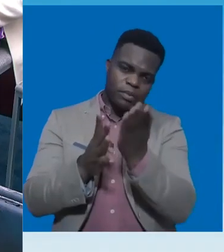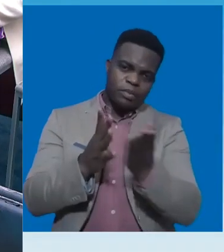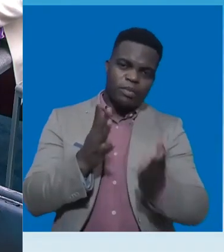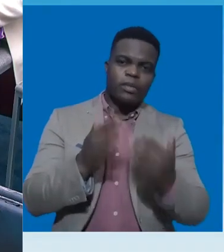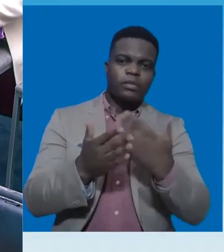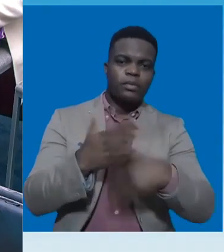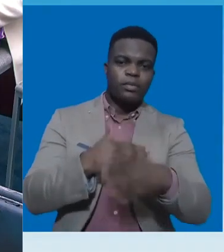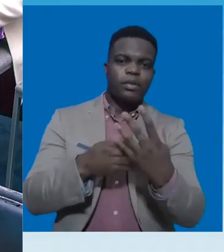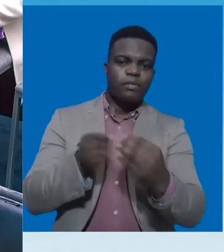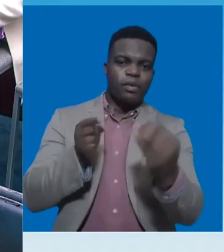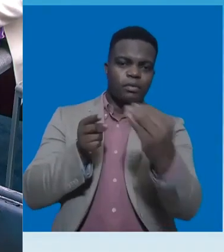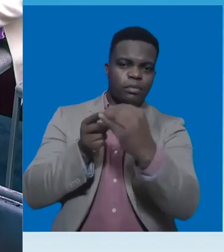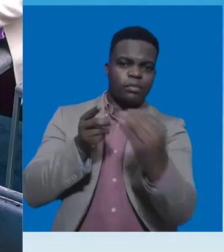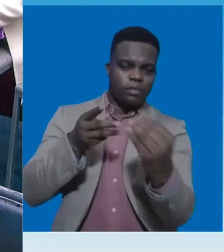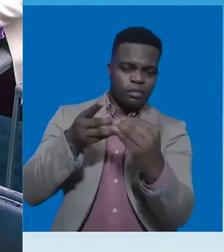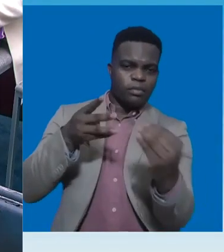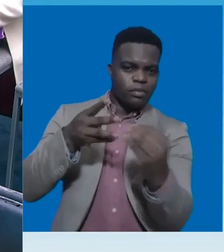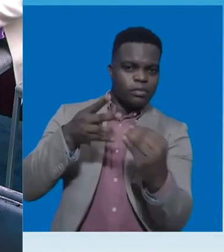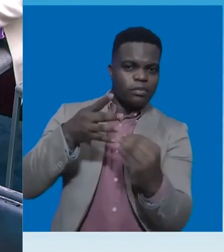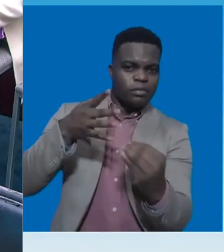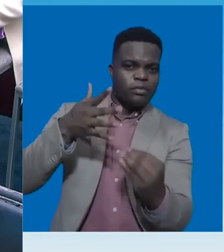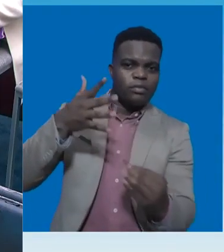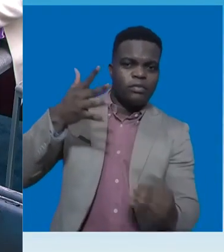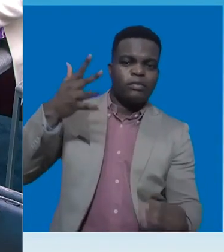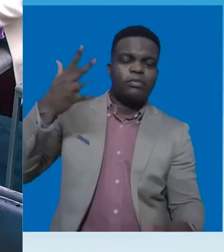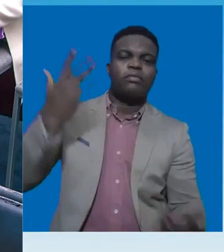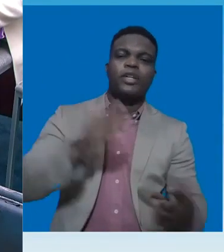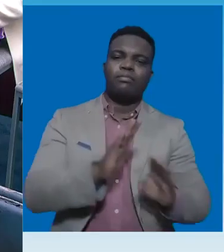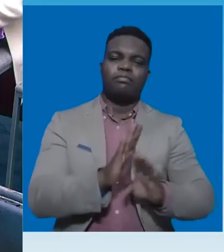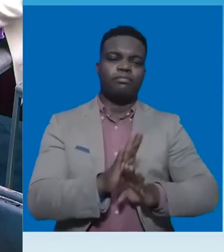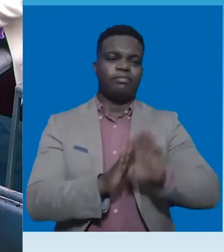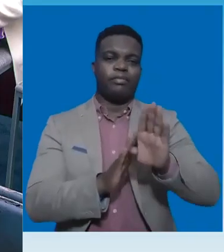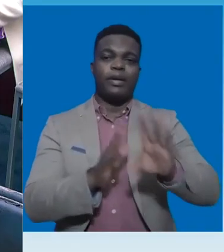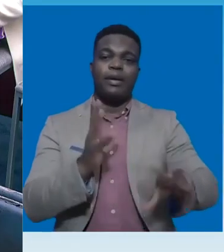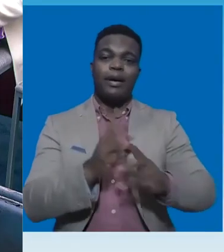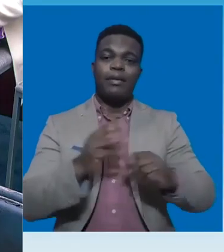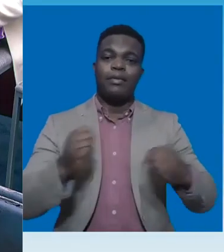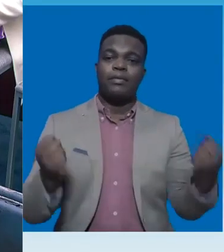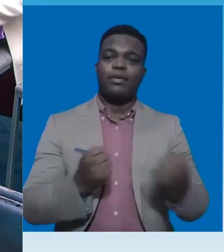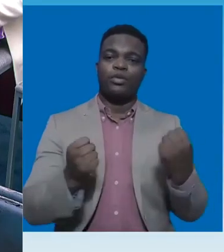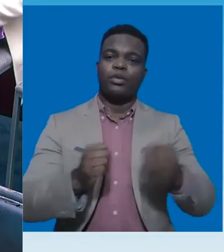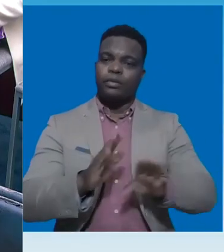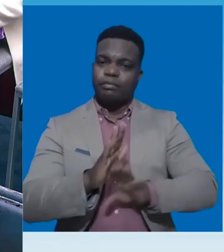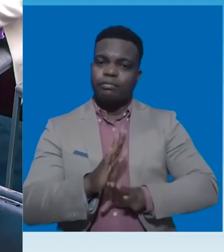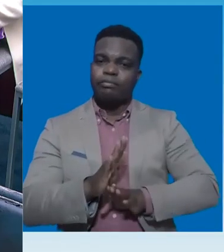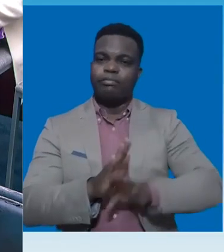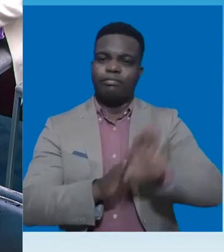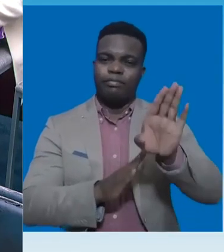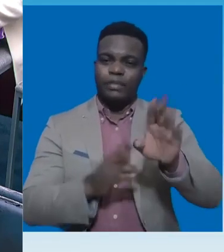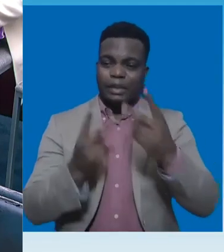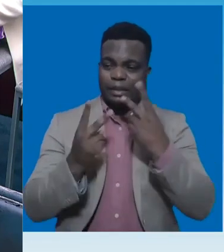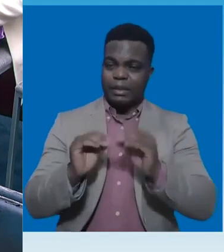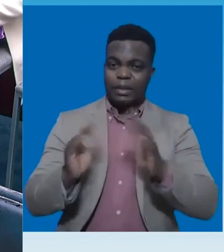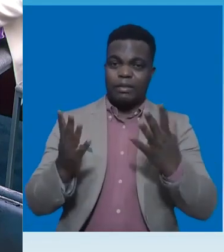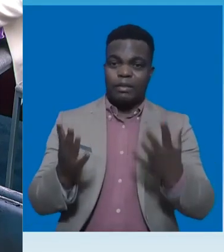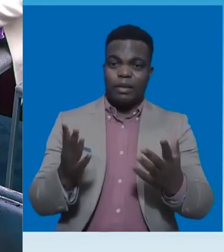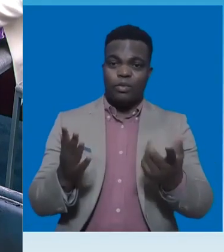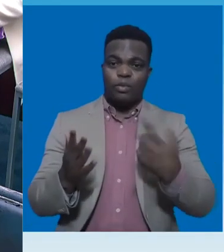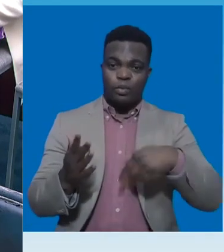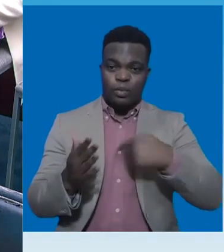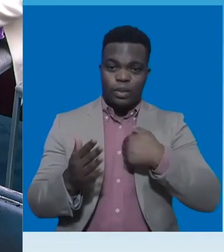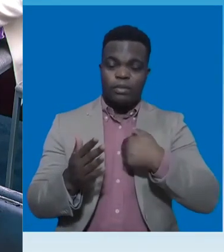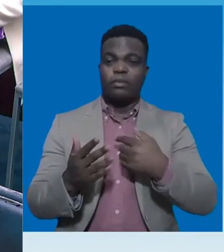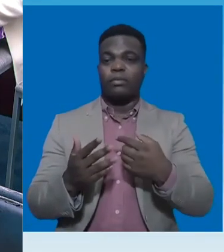reflects precisely where we stand. We can take note of the significant progress achieved since the launch of UNDIS in